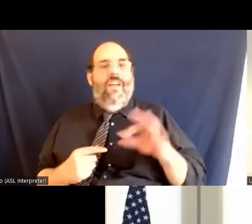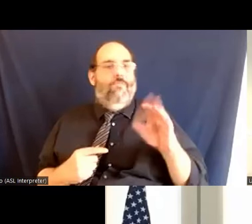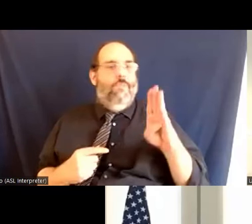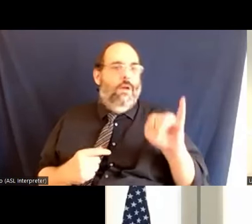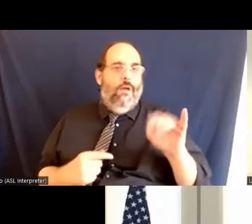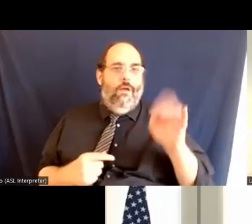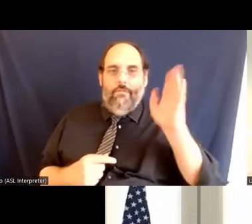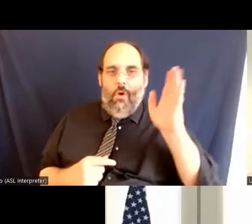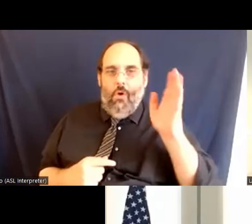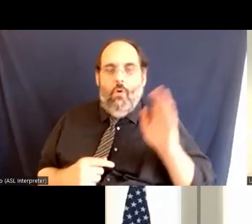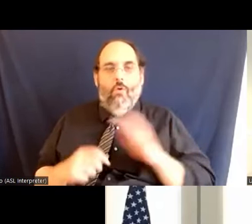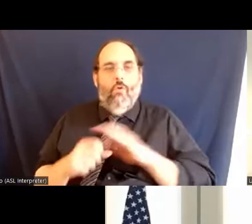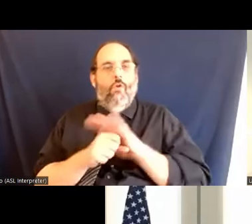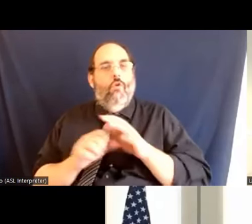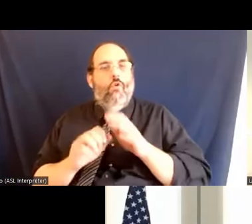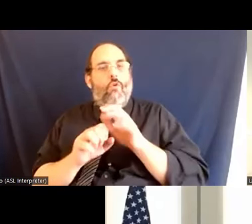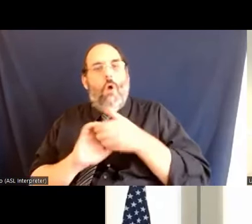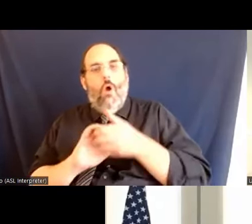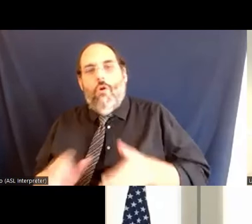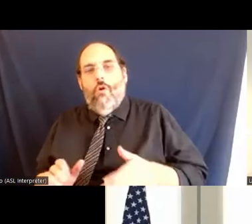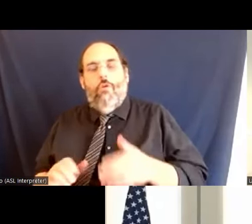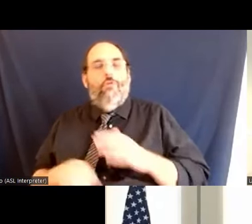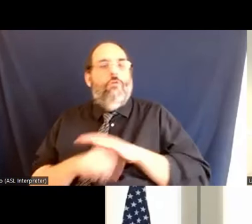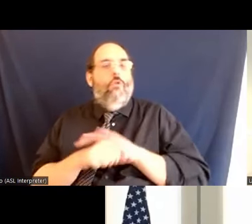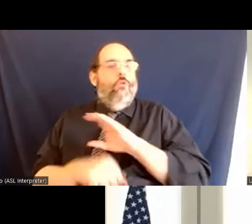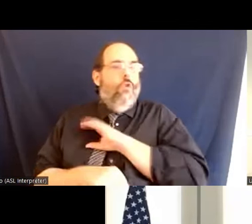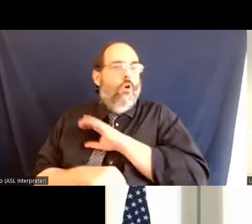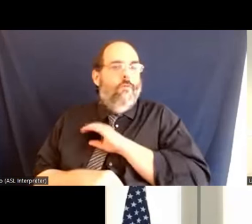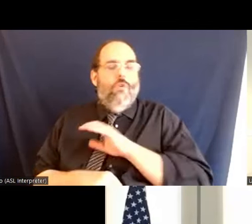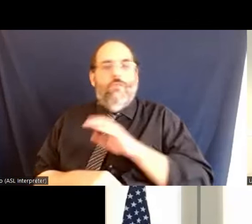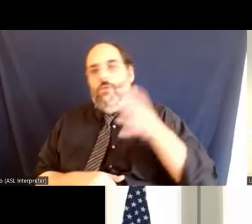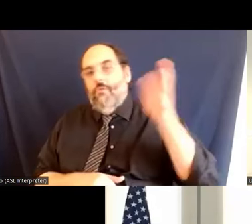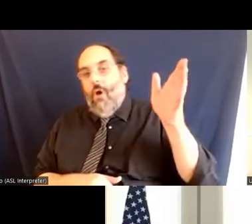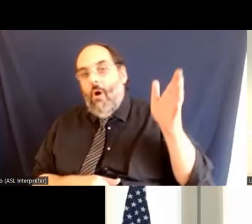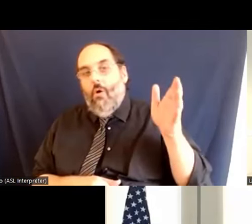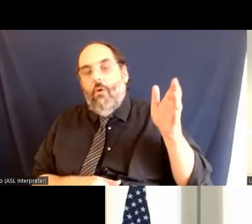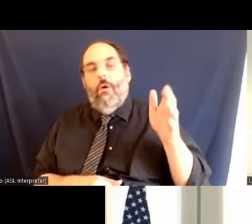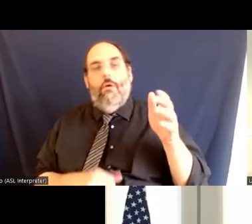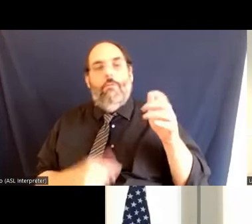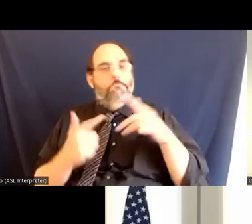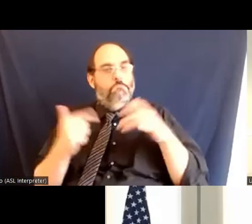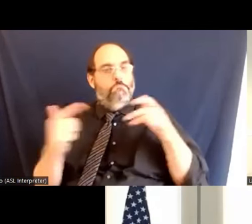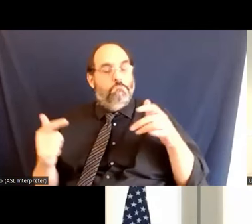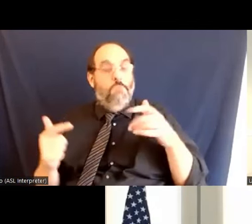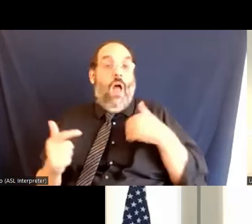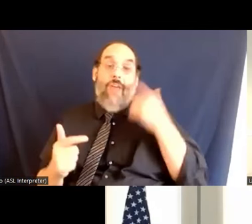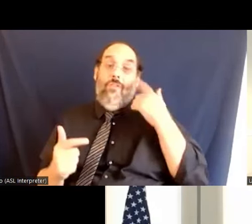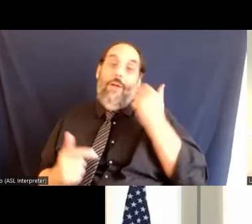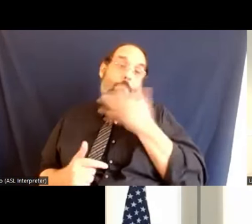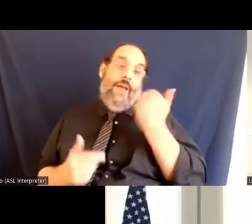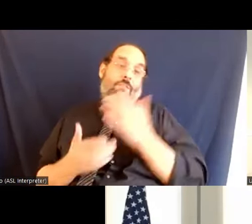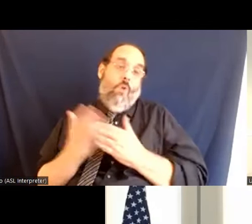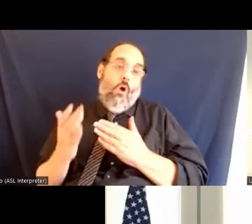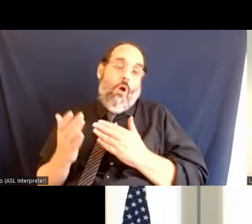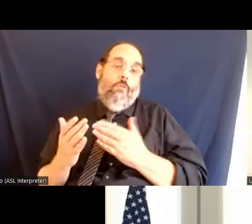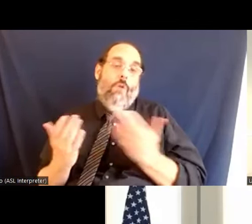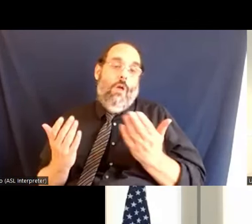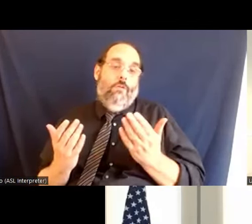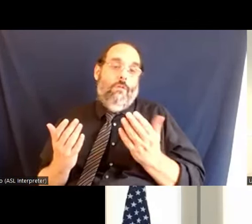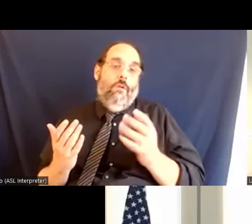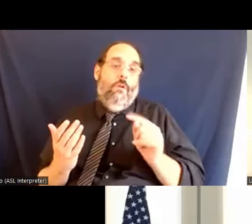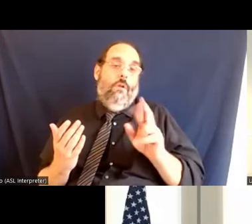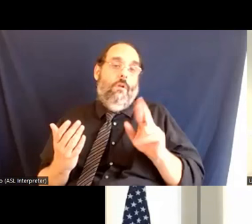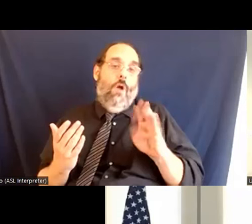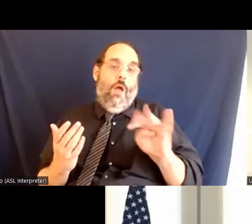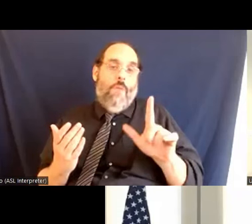spoke, local partners, local law enforcement partners spoke. And for me, the most meaningful part was to have tribal members and